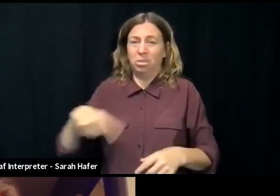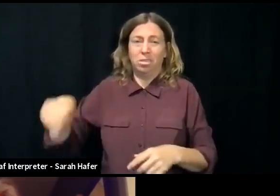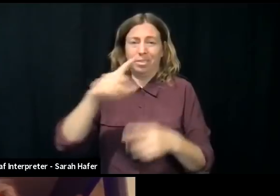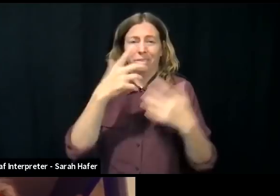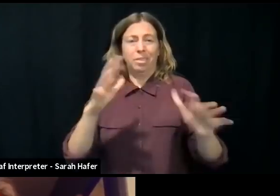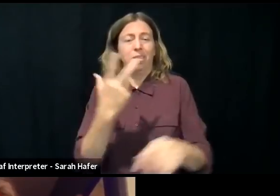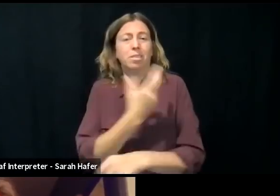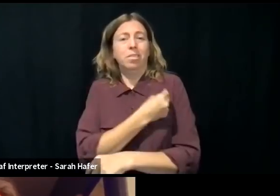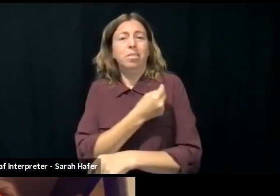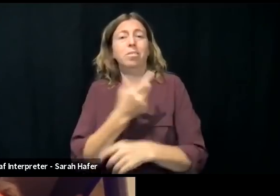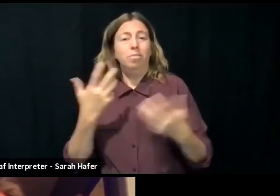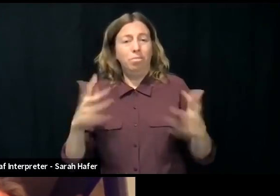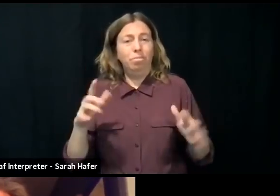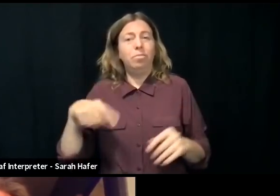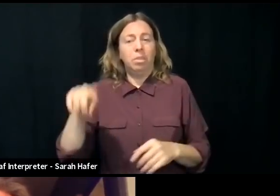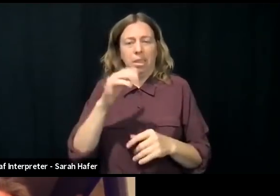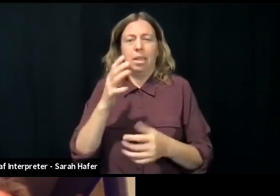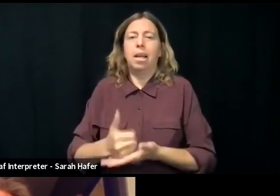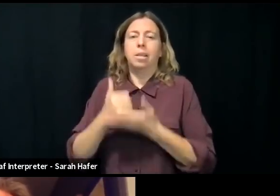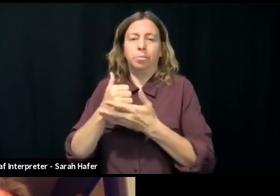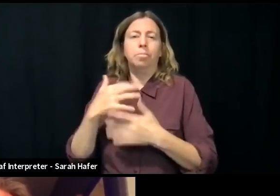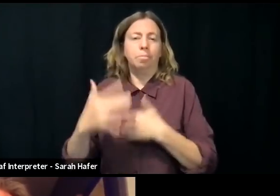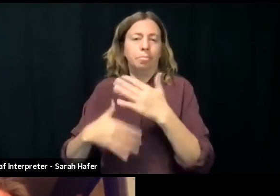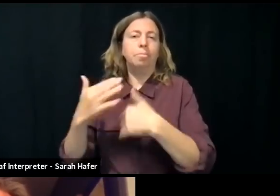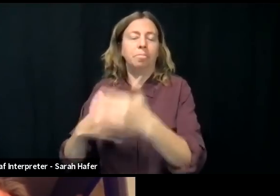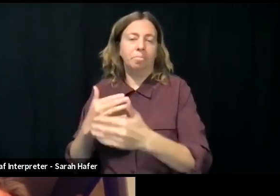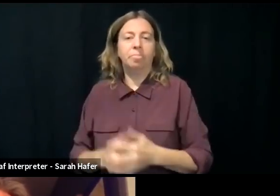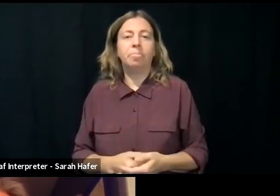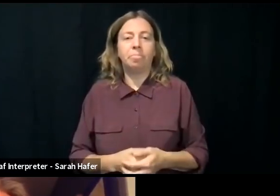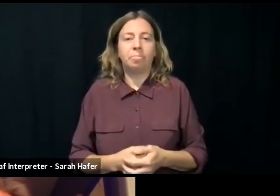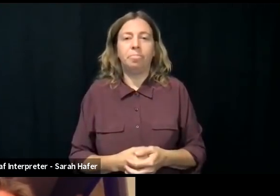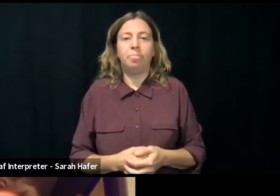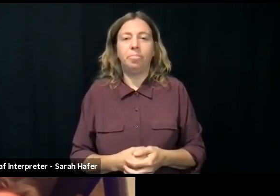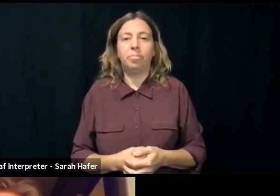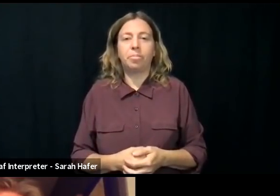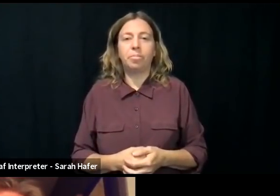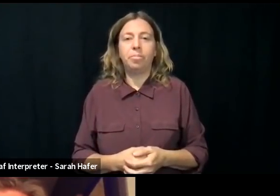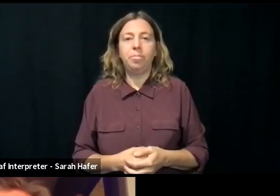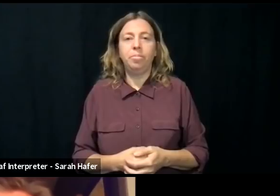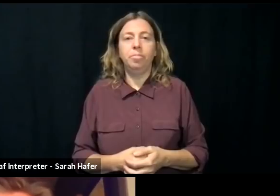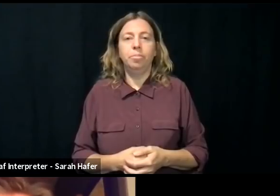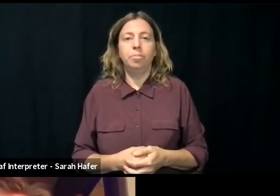Next question is from Shelby. Why get the vaccine if you can still get COVID?